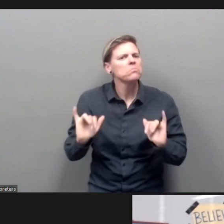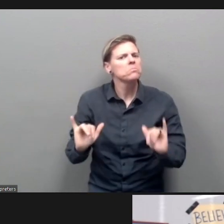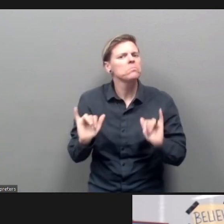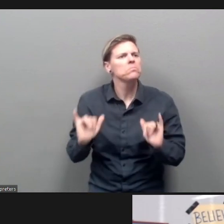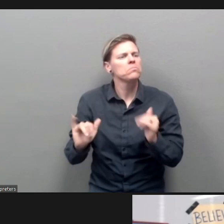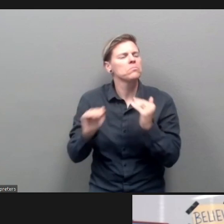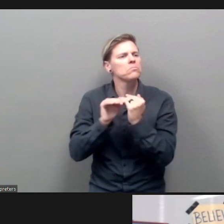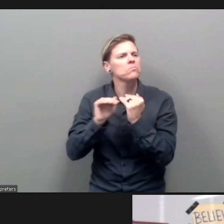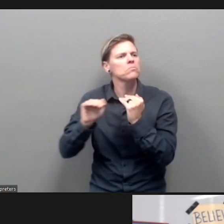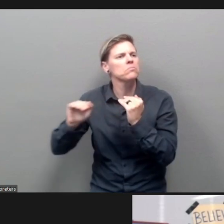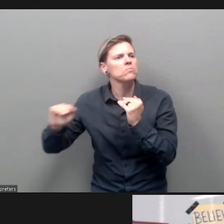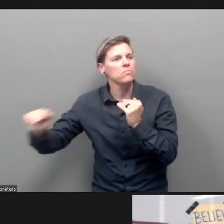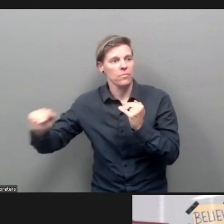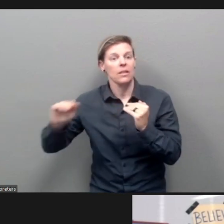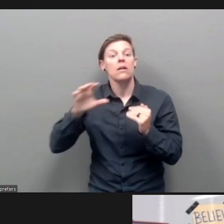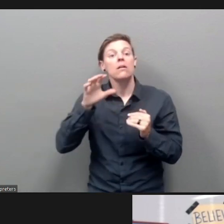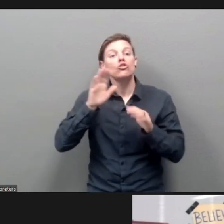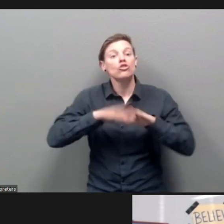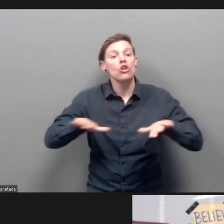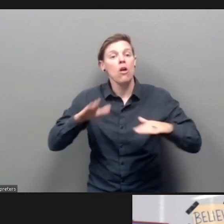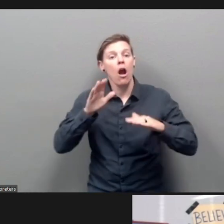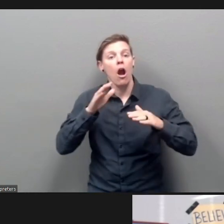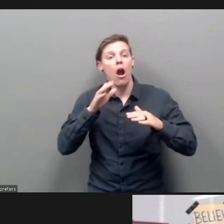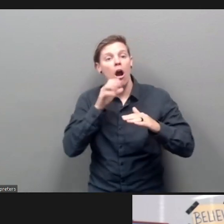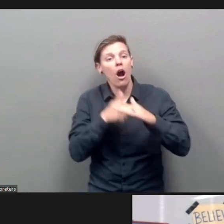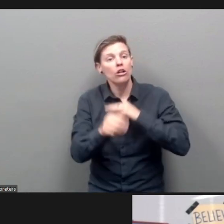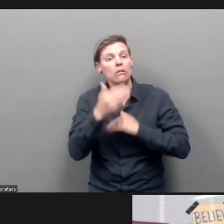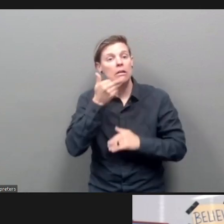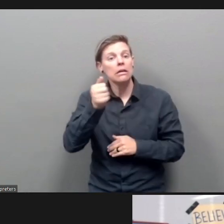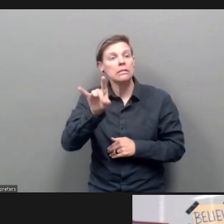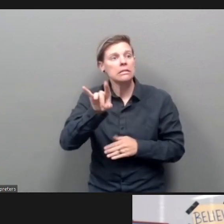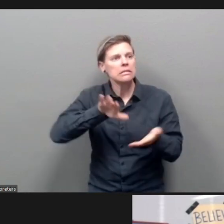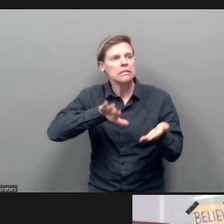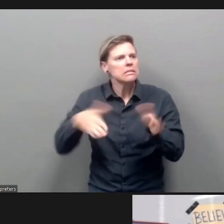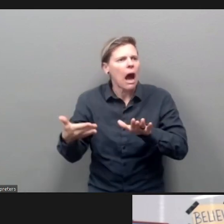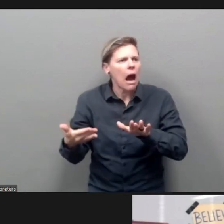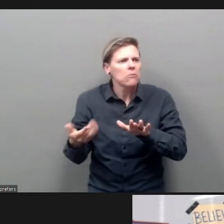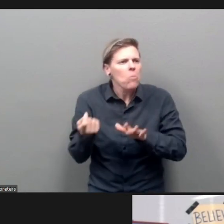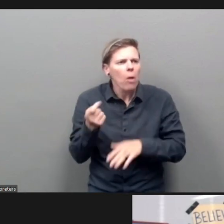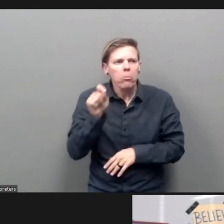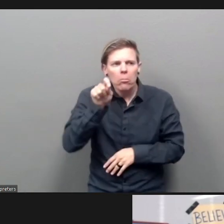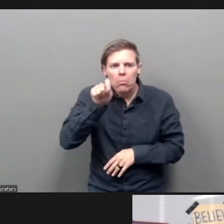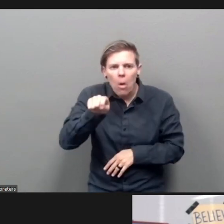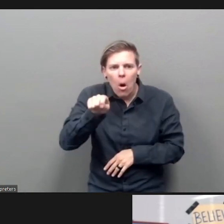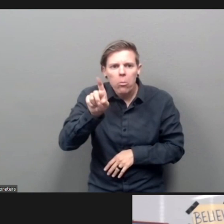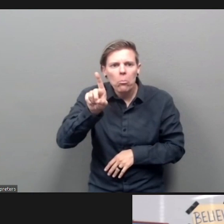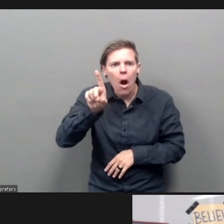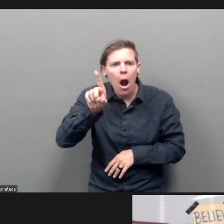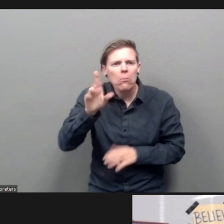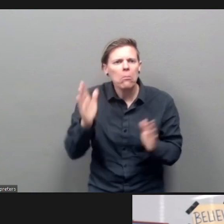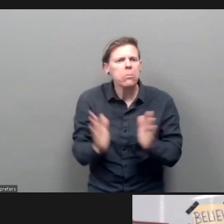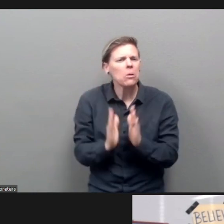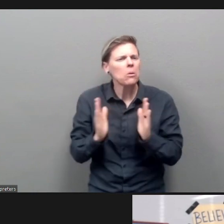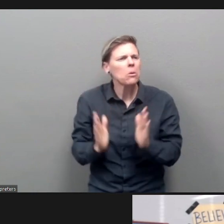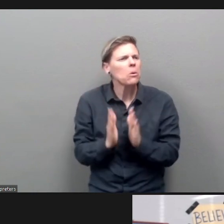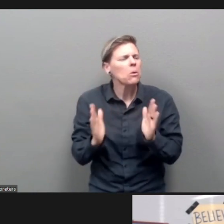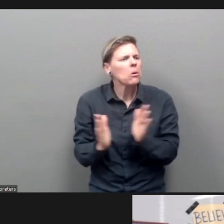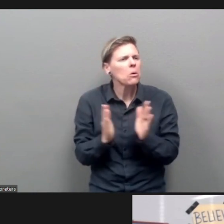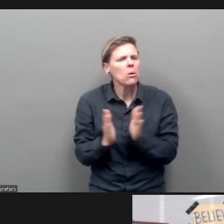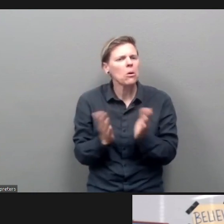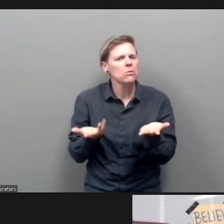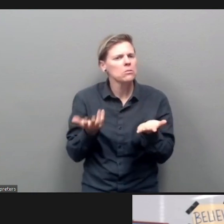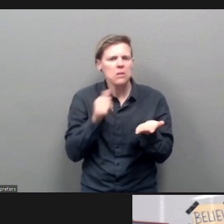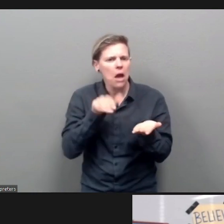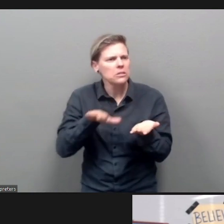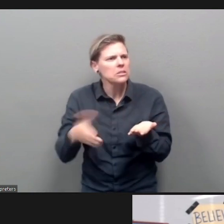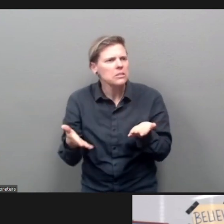18. Deaths are like 0.1% of that. And one of the FDA